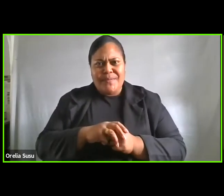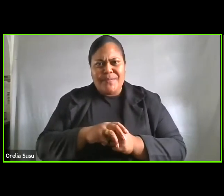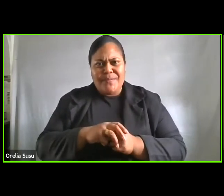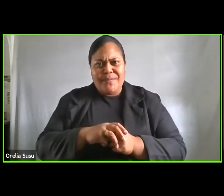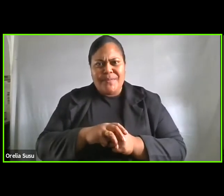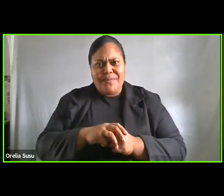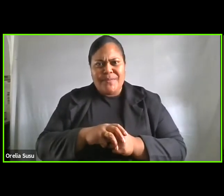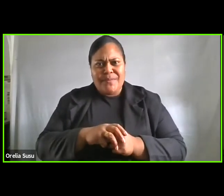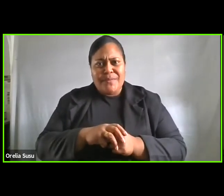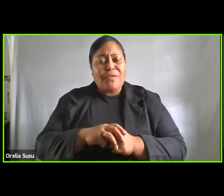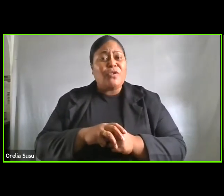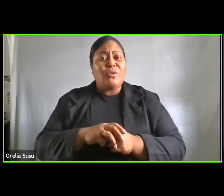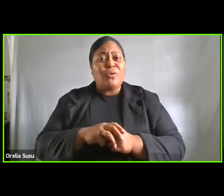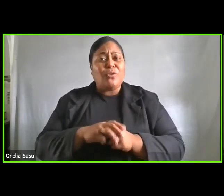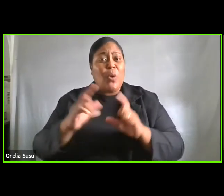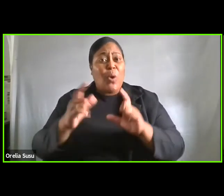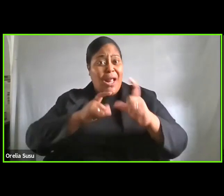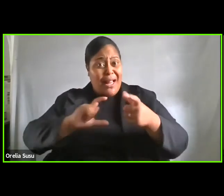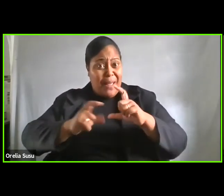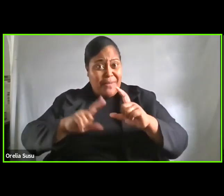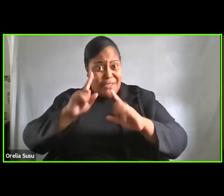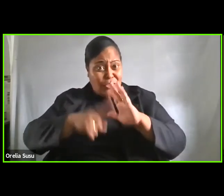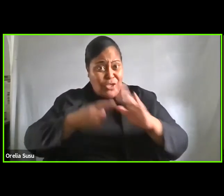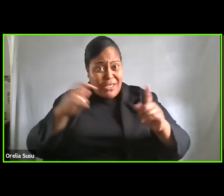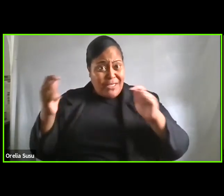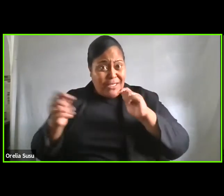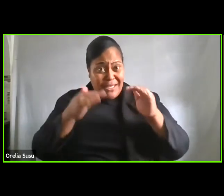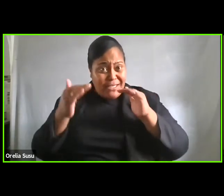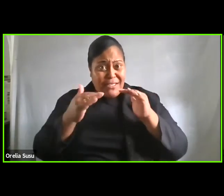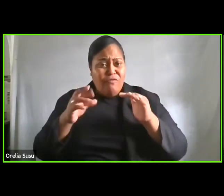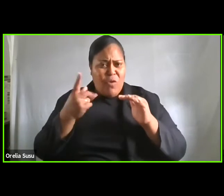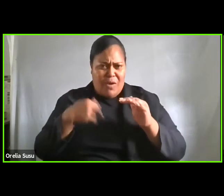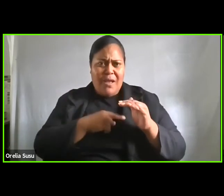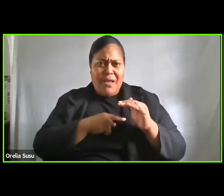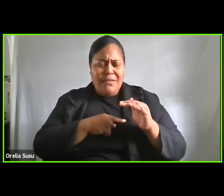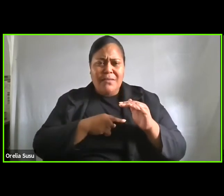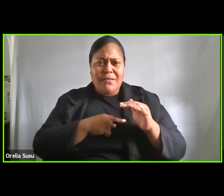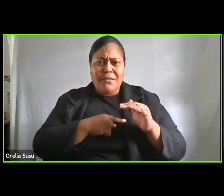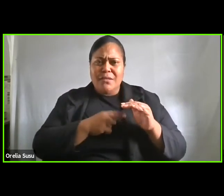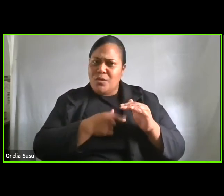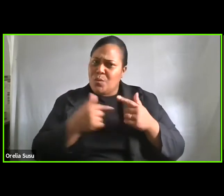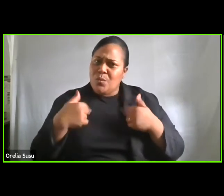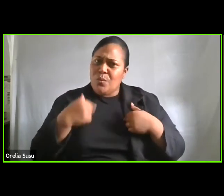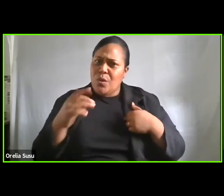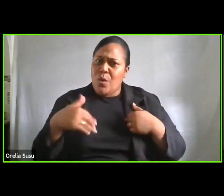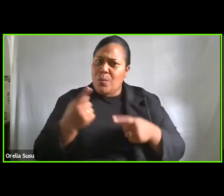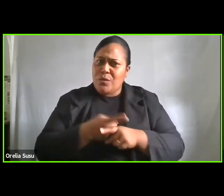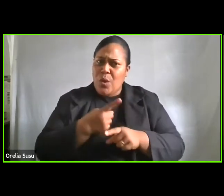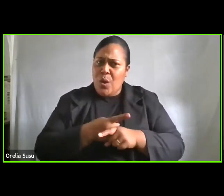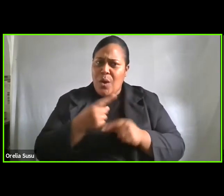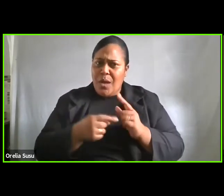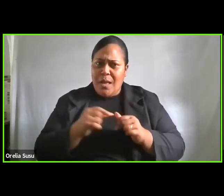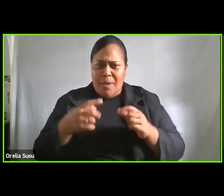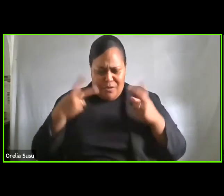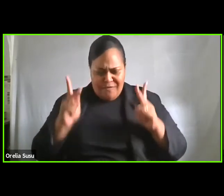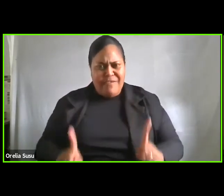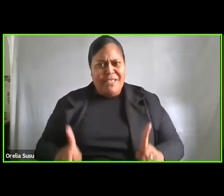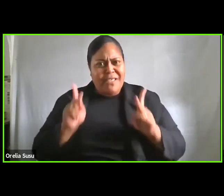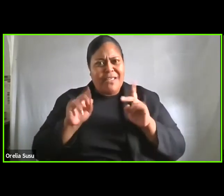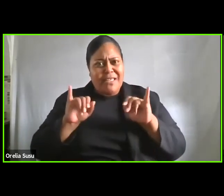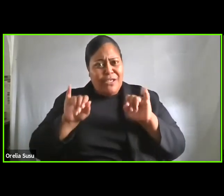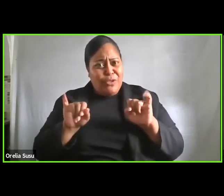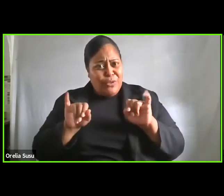justice, you know, for us, we're always talking about the fiscal issue. We didn't see the